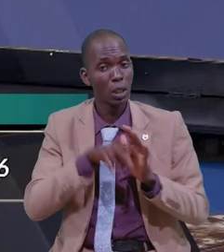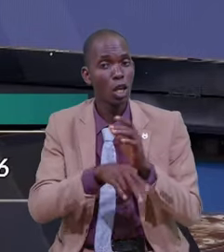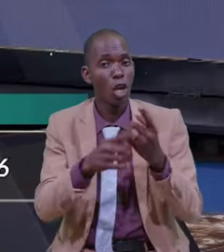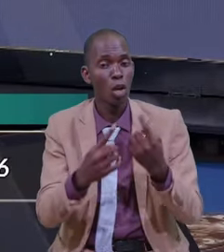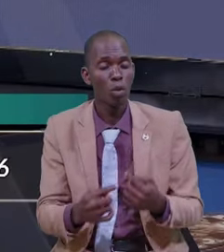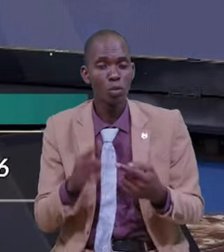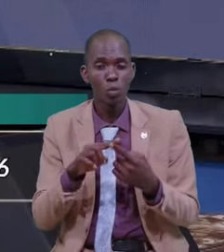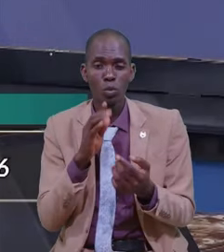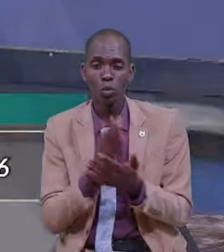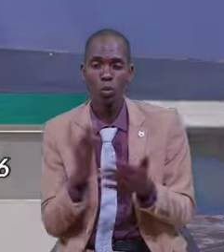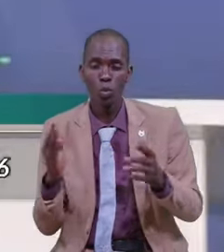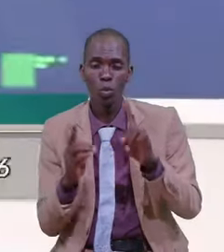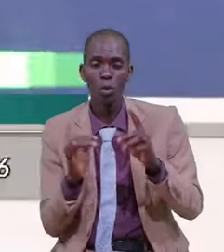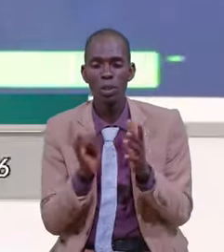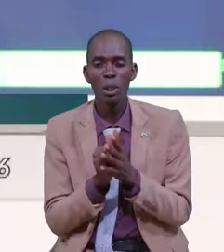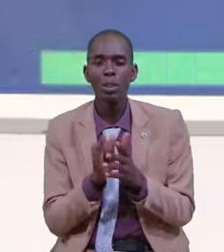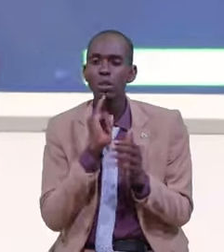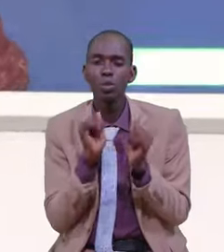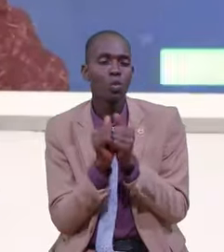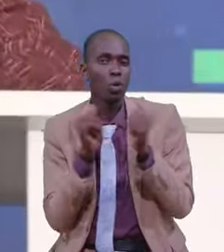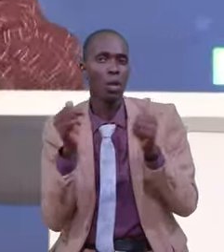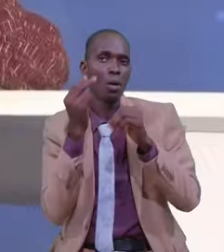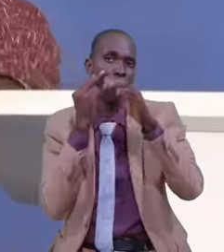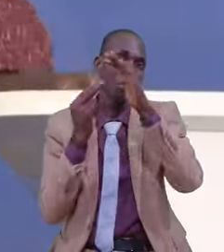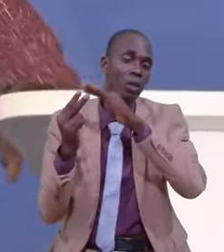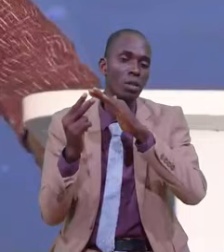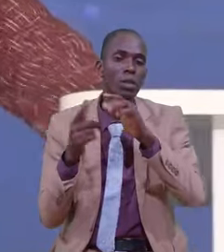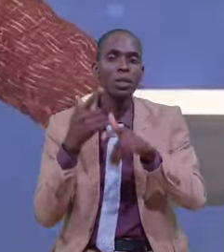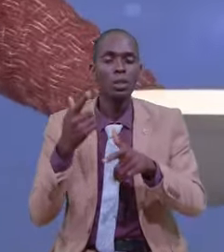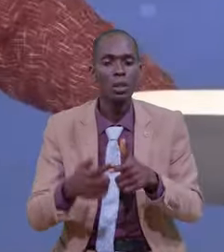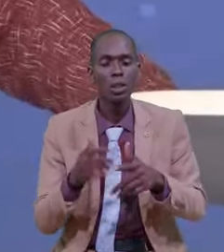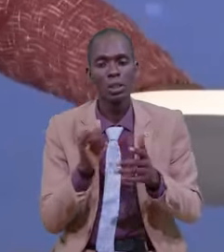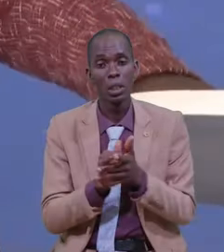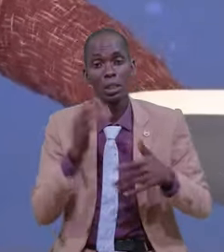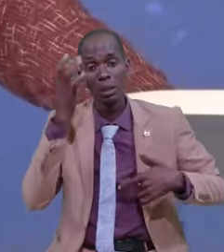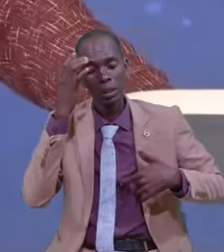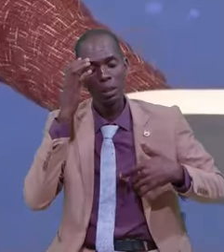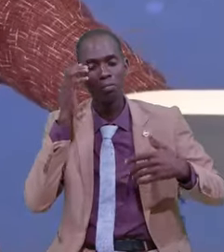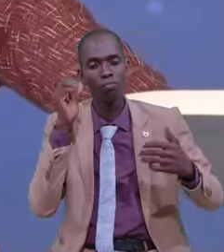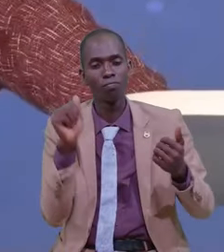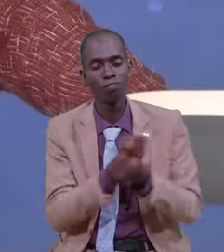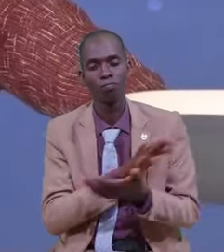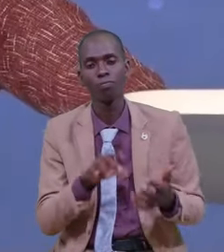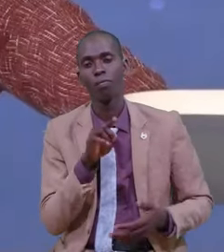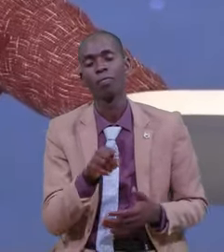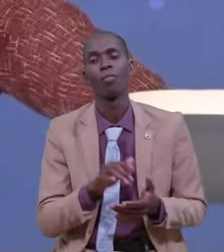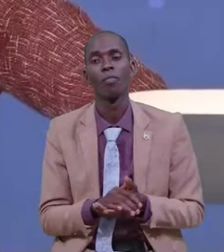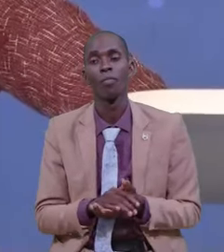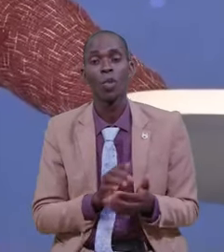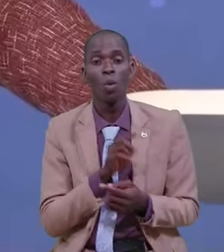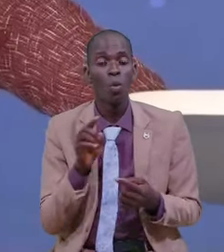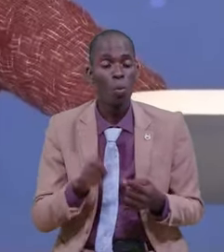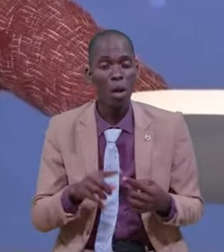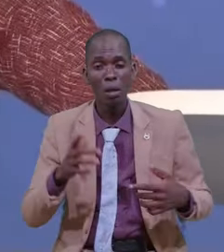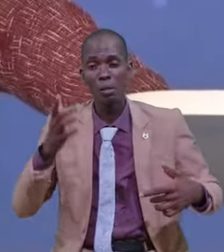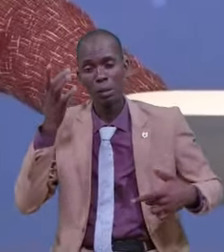has no vision, sickness grounds them. When sickness comes